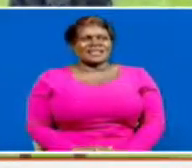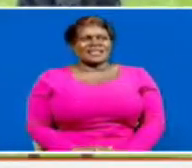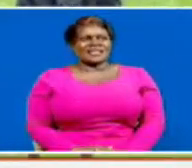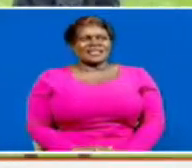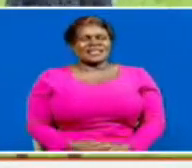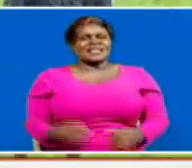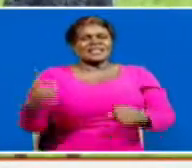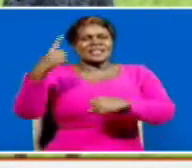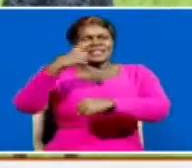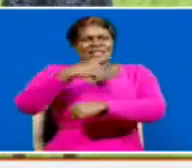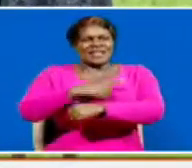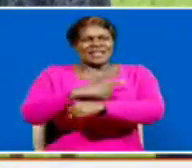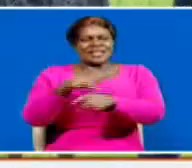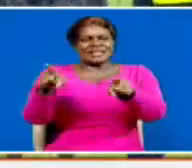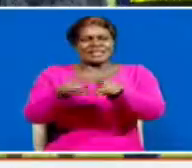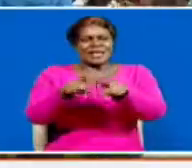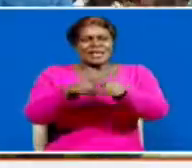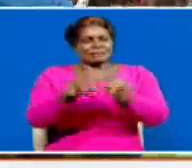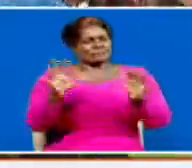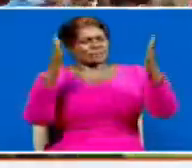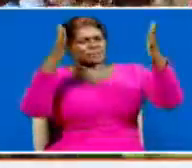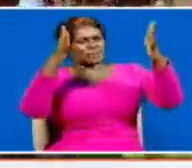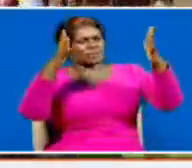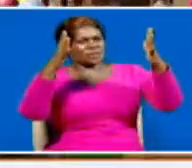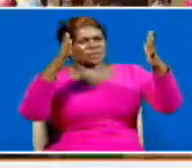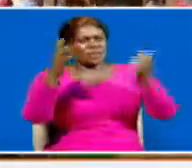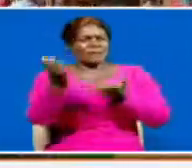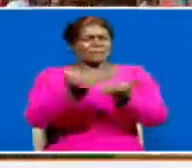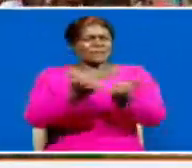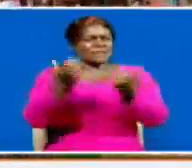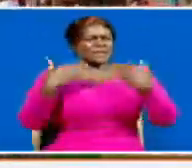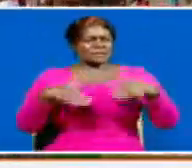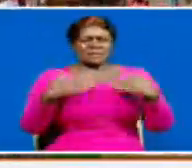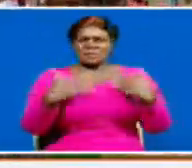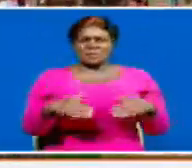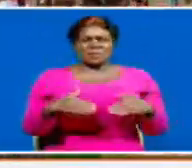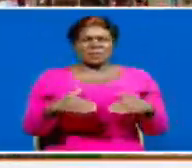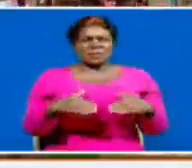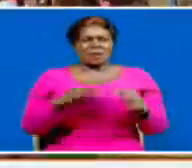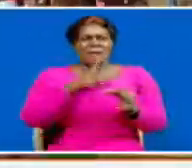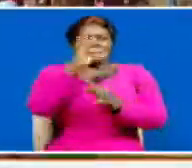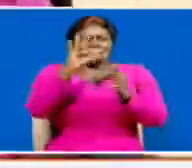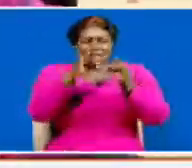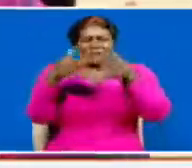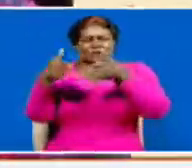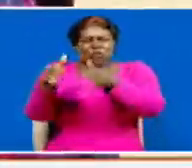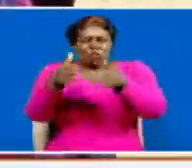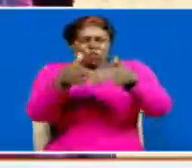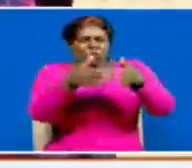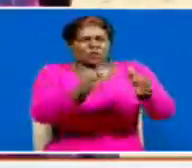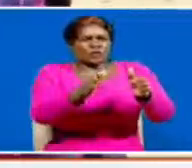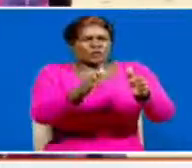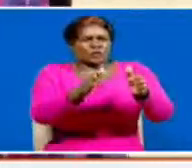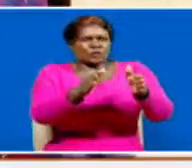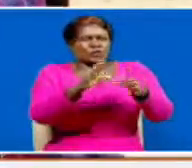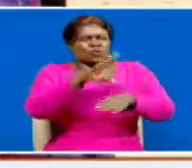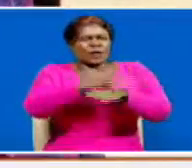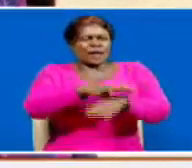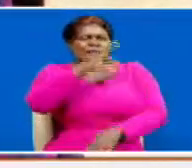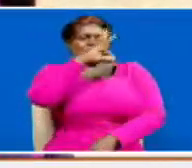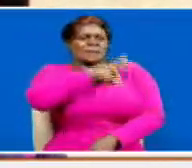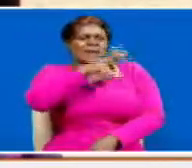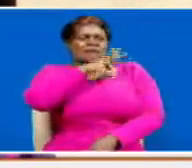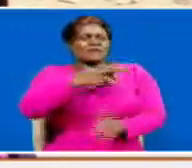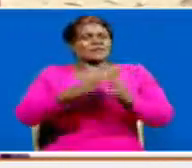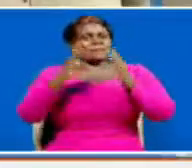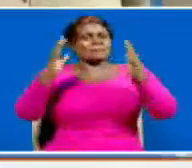Whereas the day is synonymous with merrymaking, for traders, it offered a perfect opportunity to capitalize on the huge